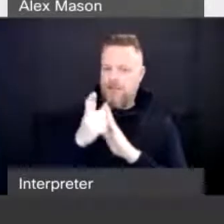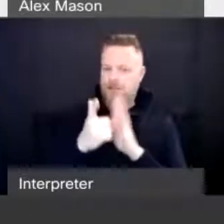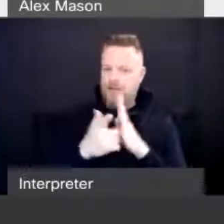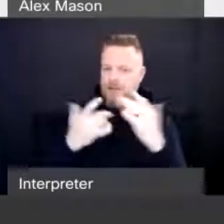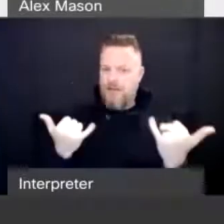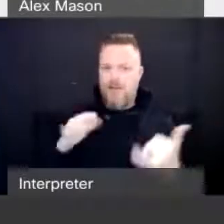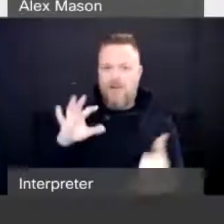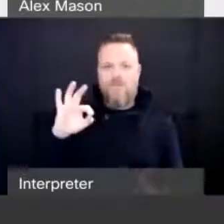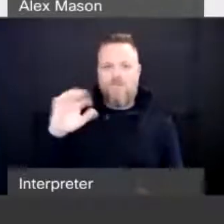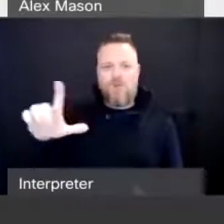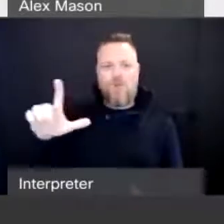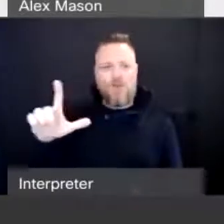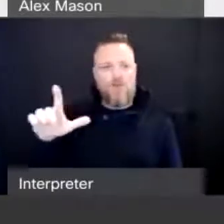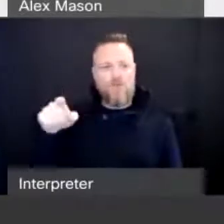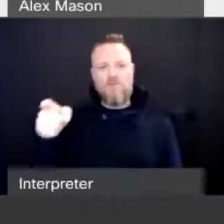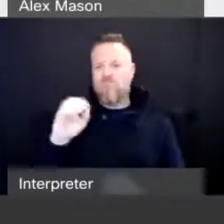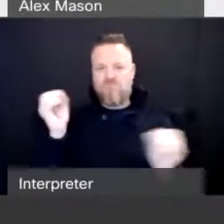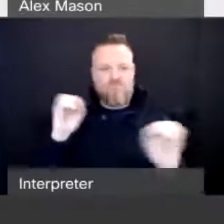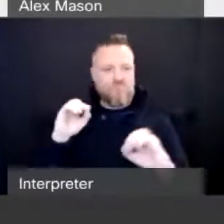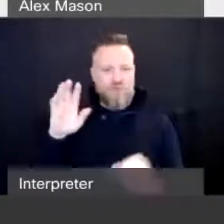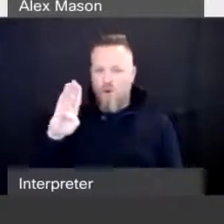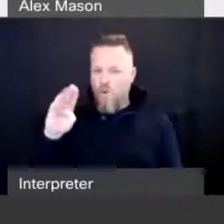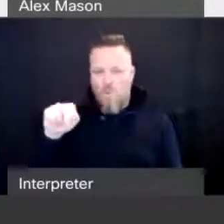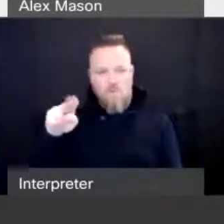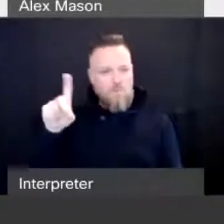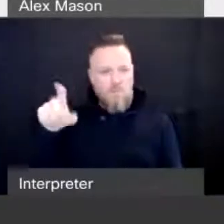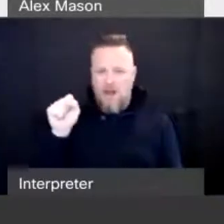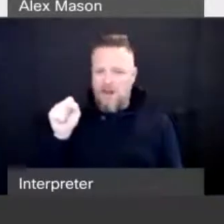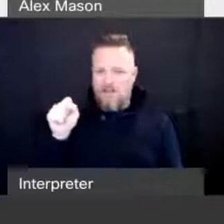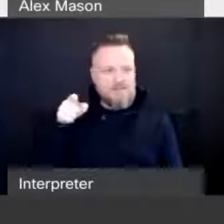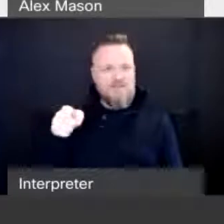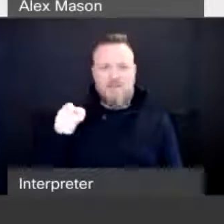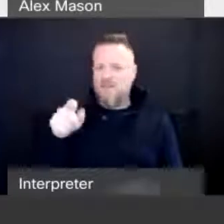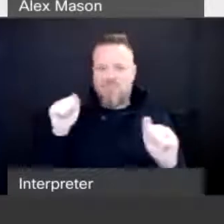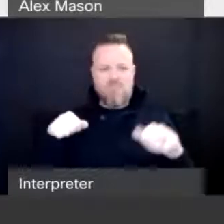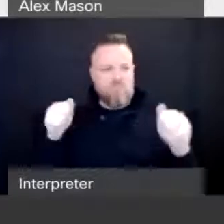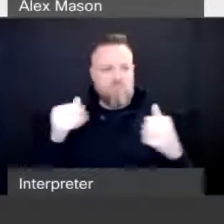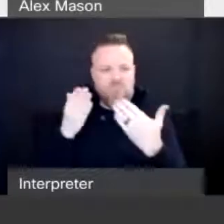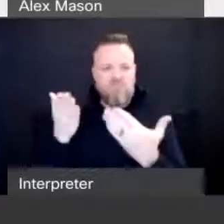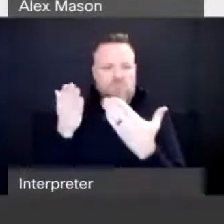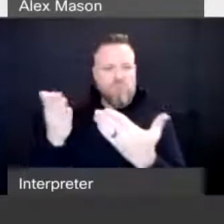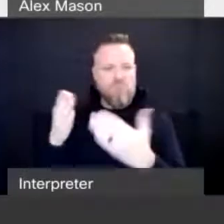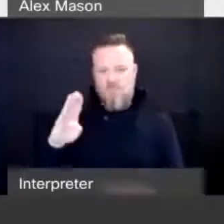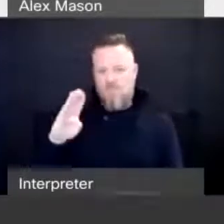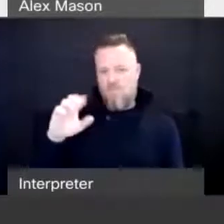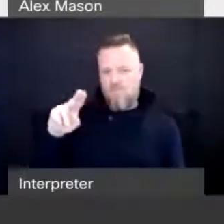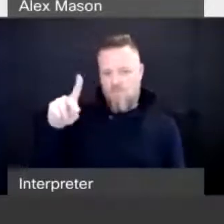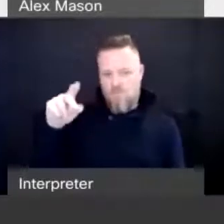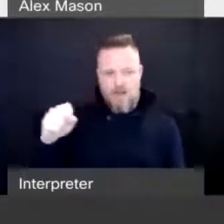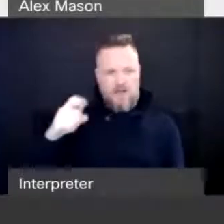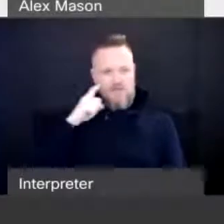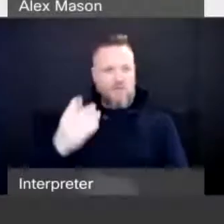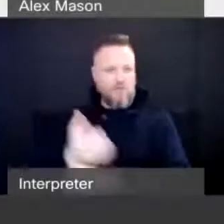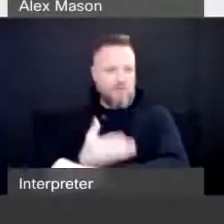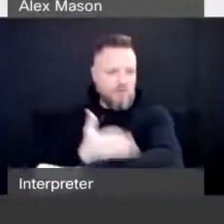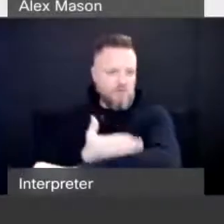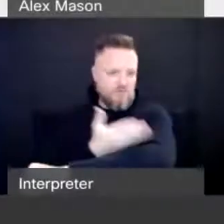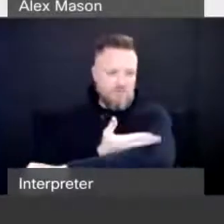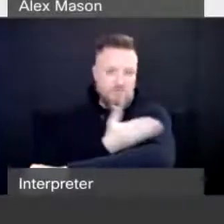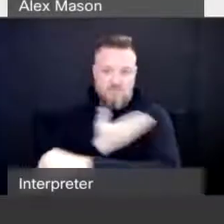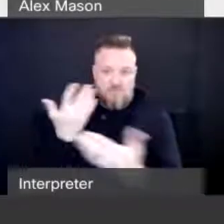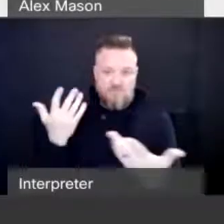any bonding ability. So they have no ability to go out and issue bonds for capital projects. And primarily that's